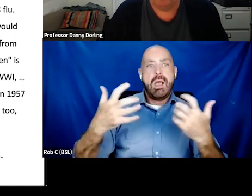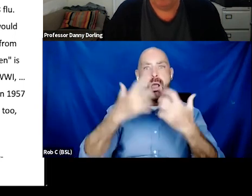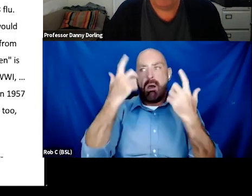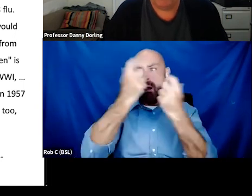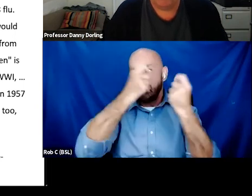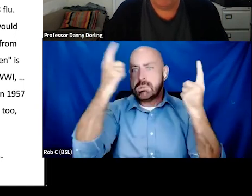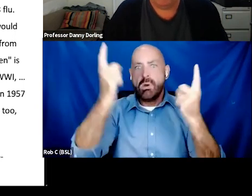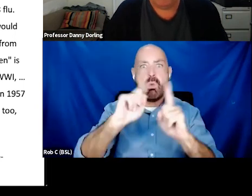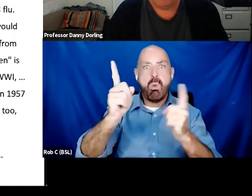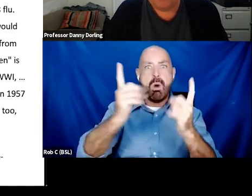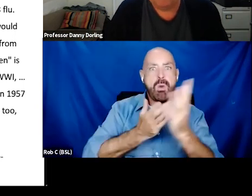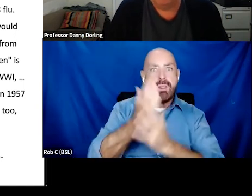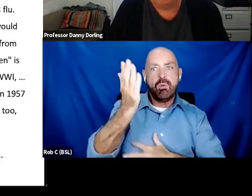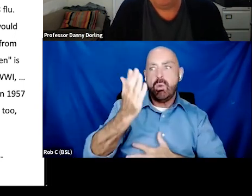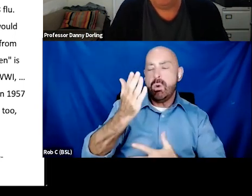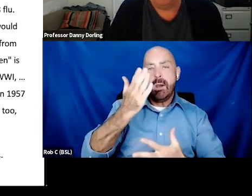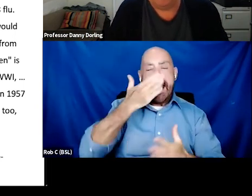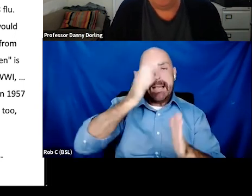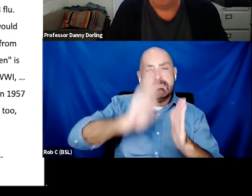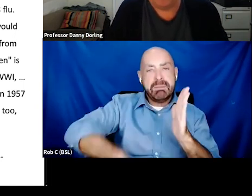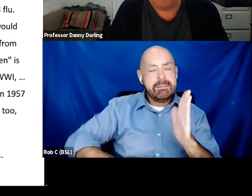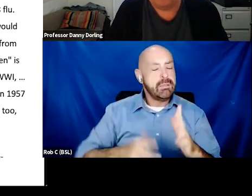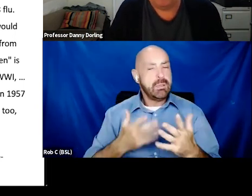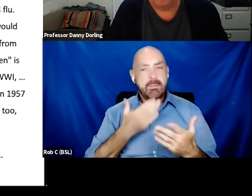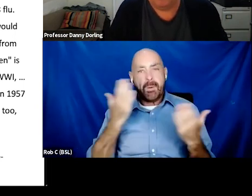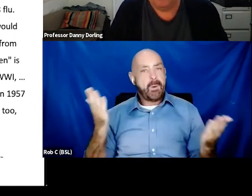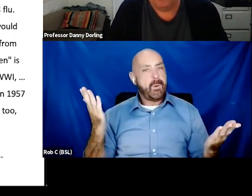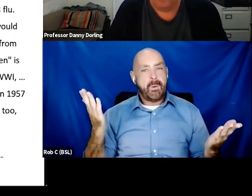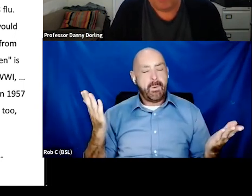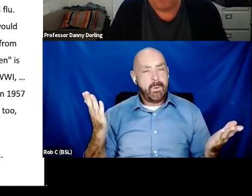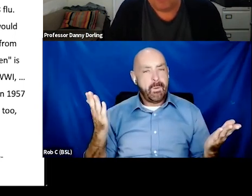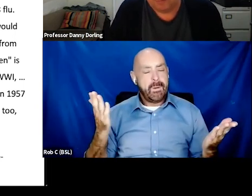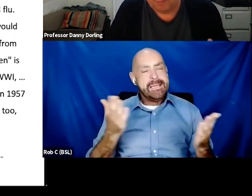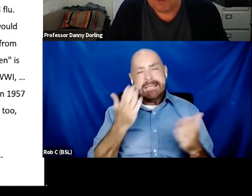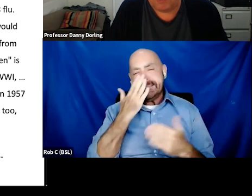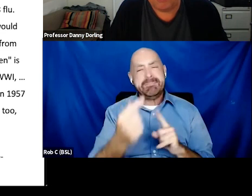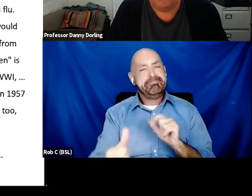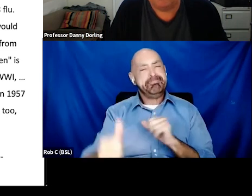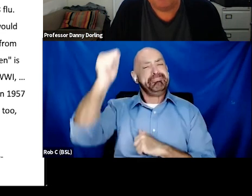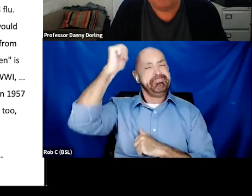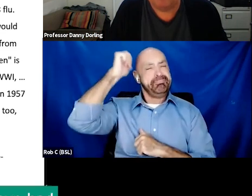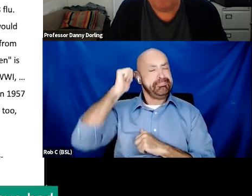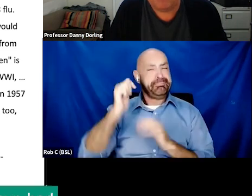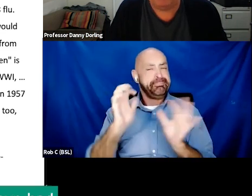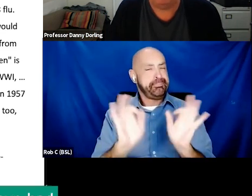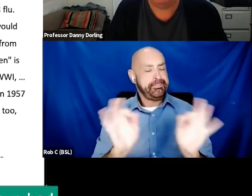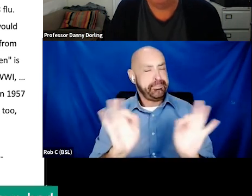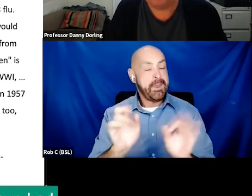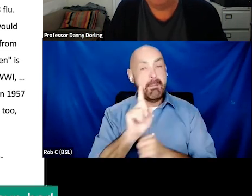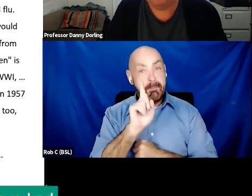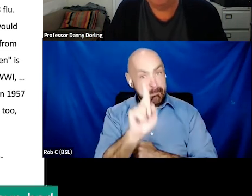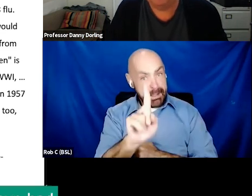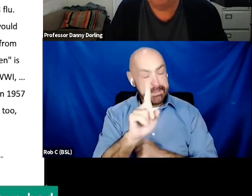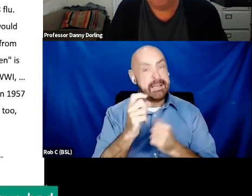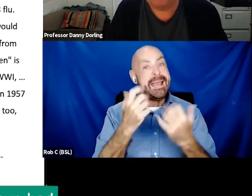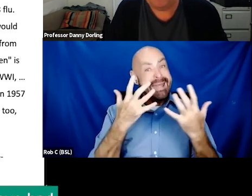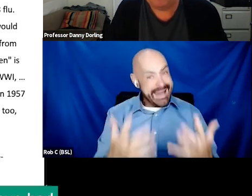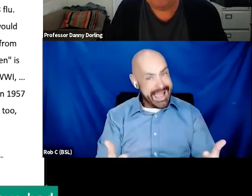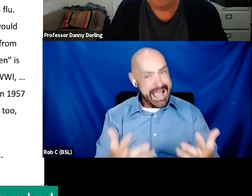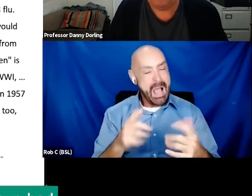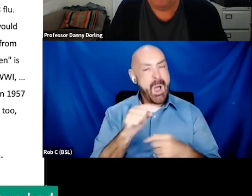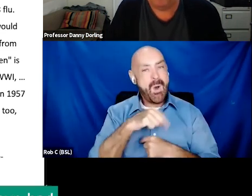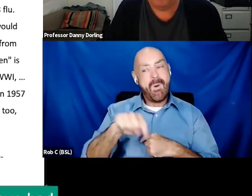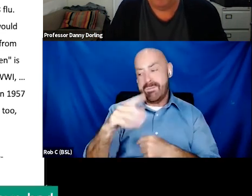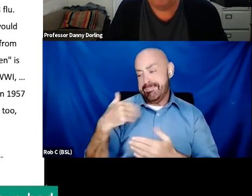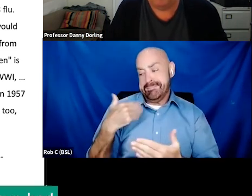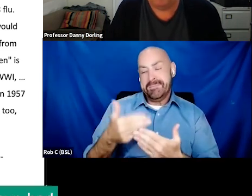through. We didn't appear to have that, whereas, as I'll show in a minute, many people have said that we have had